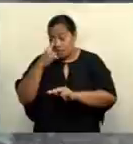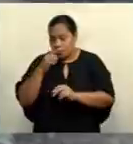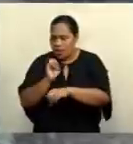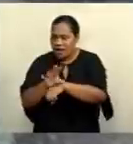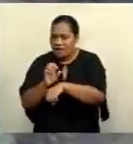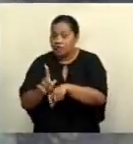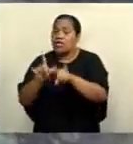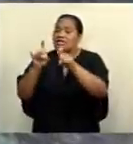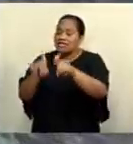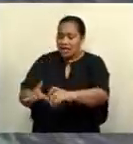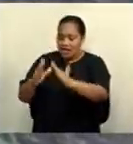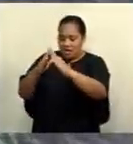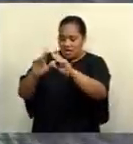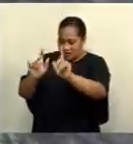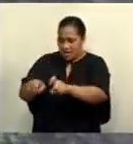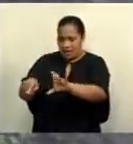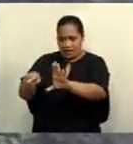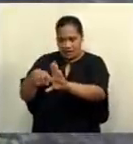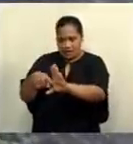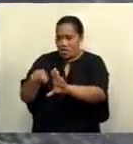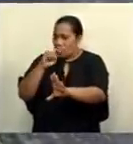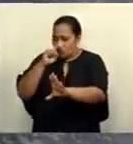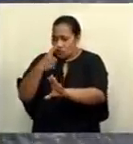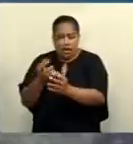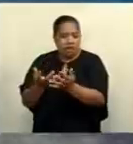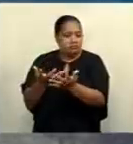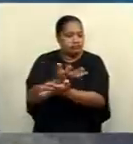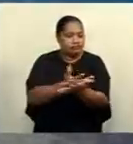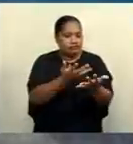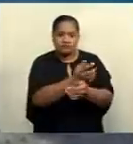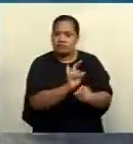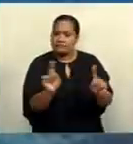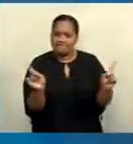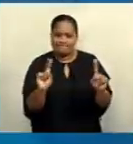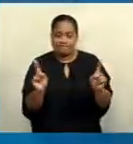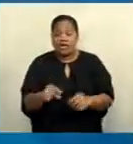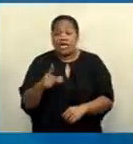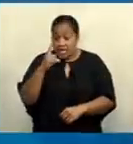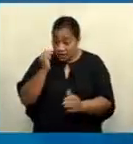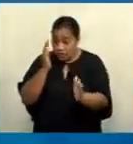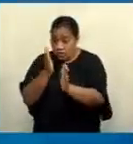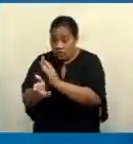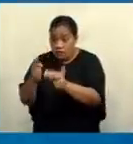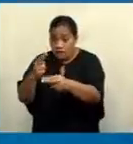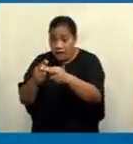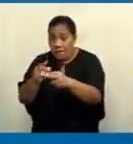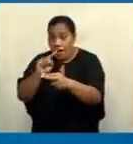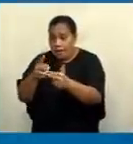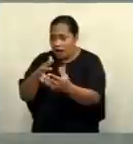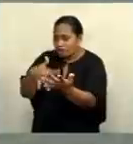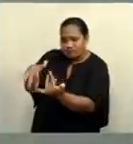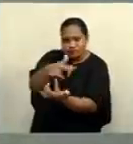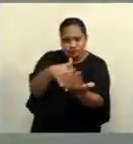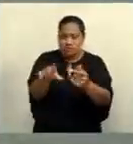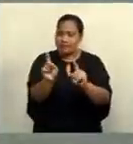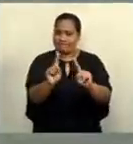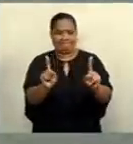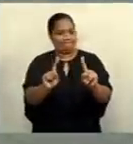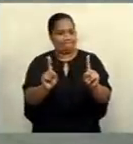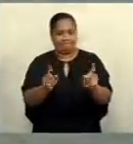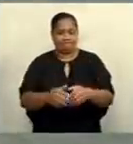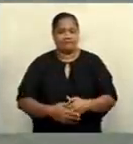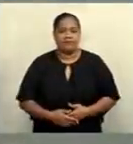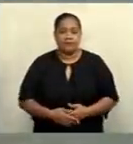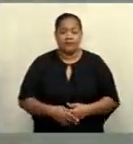cannot interact with anyone apart from those in their household. They can go to the farm but not socialize until we are cleared. Meanwhile, in Kandavu,